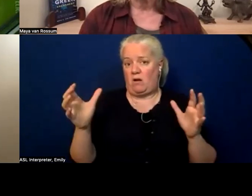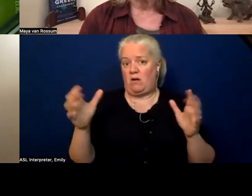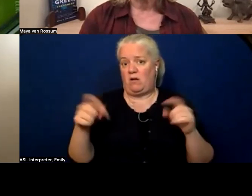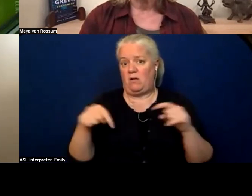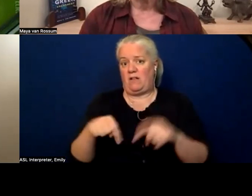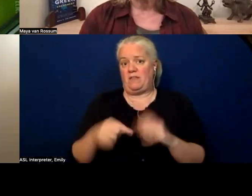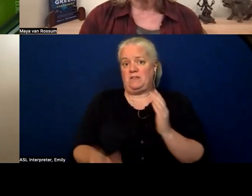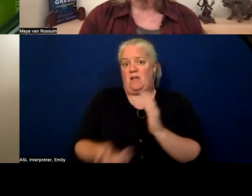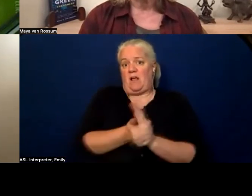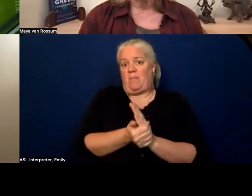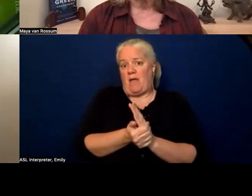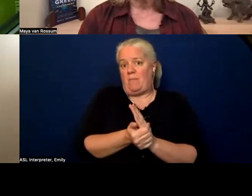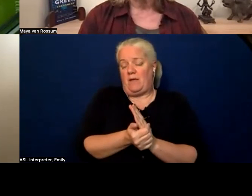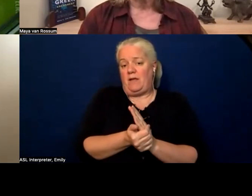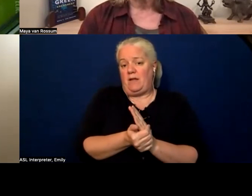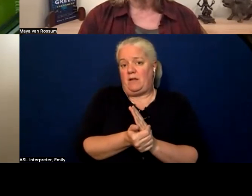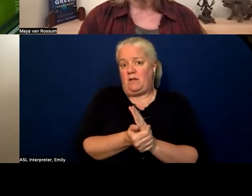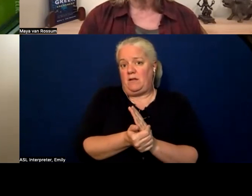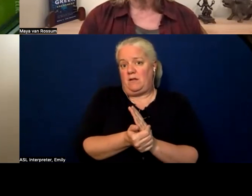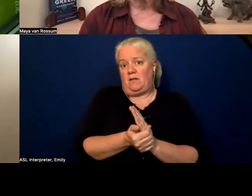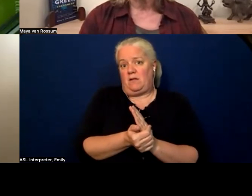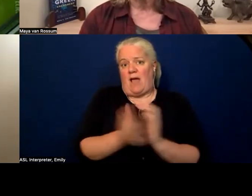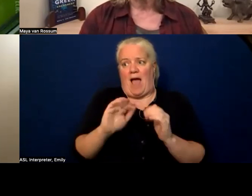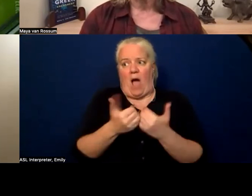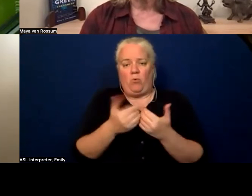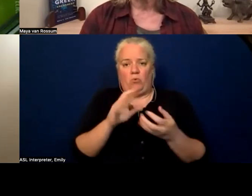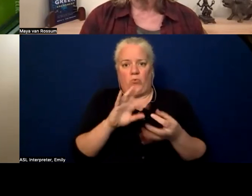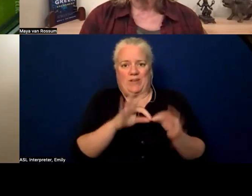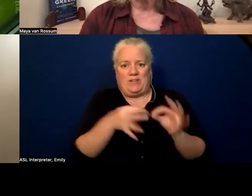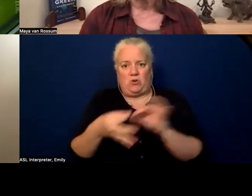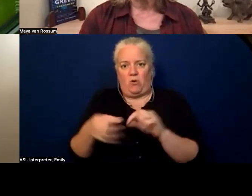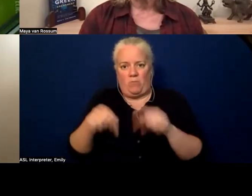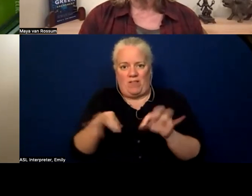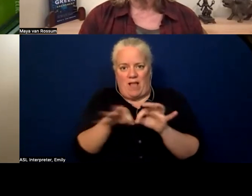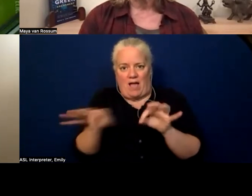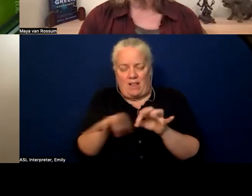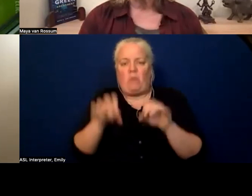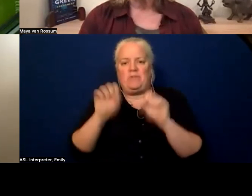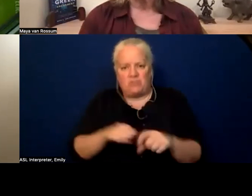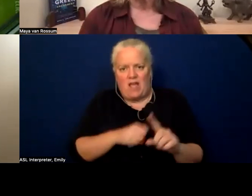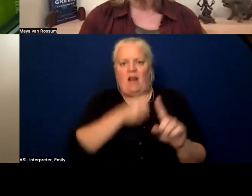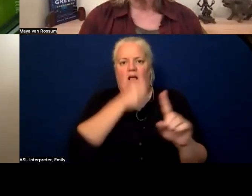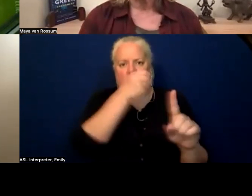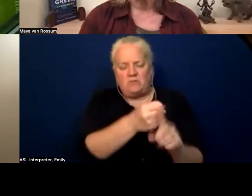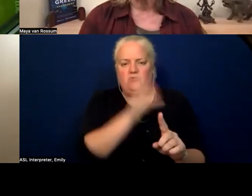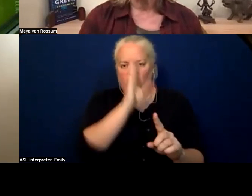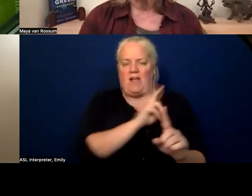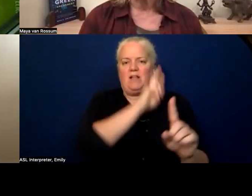area can materially affect the lives of New Yorkers across the state. And that's a way to sort of get, I